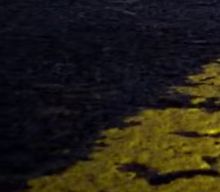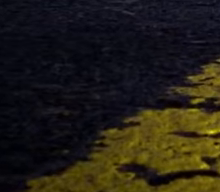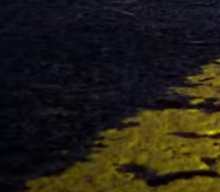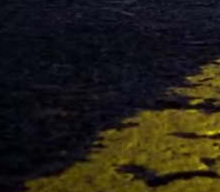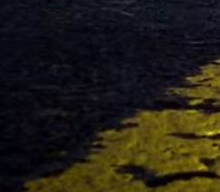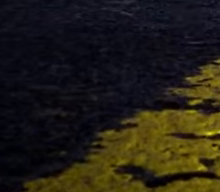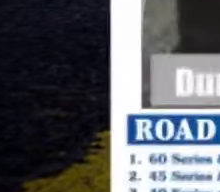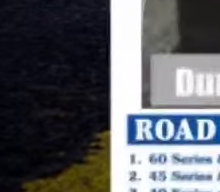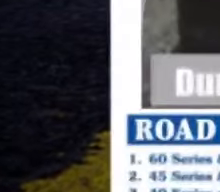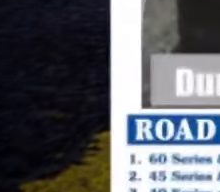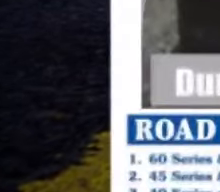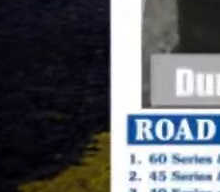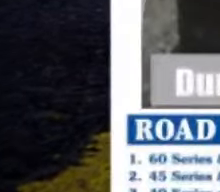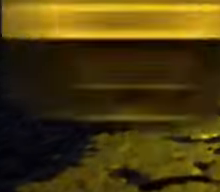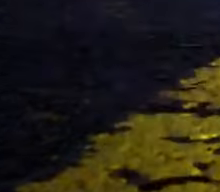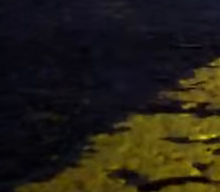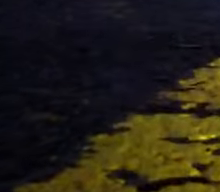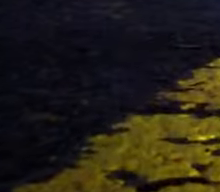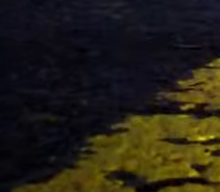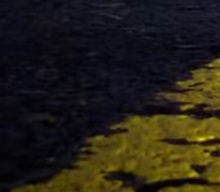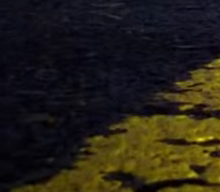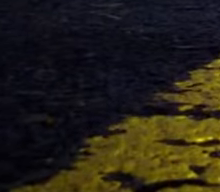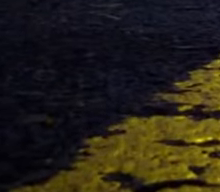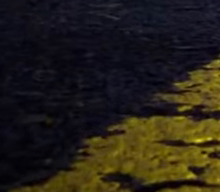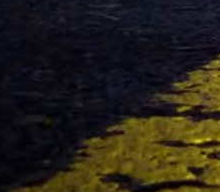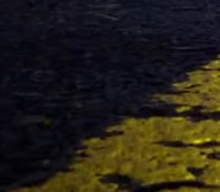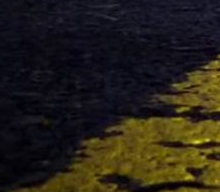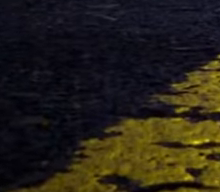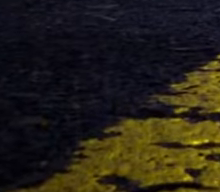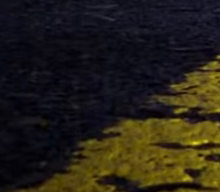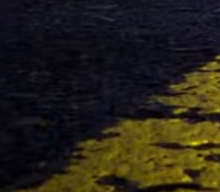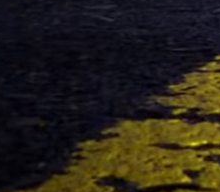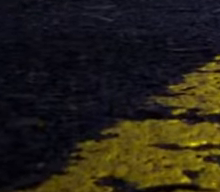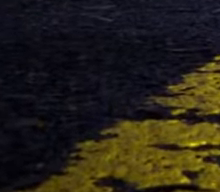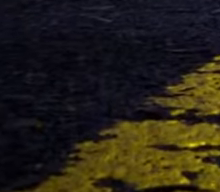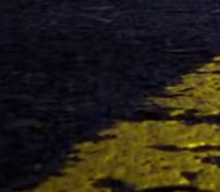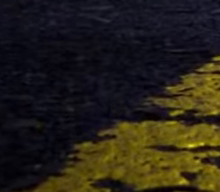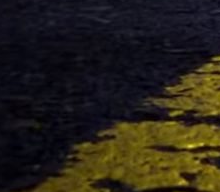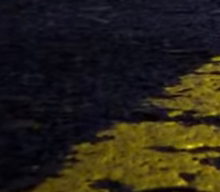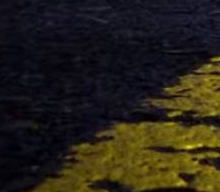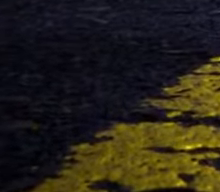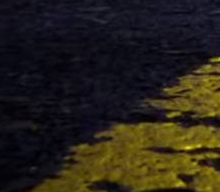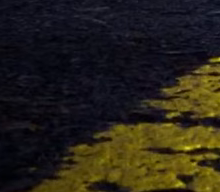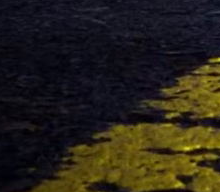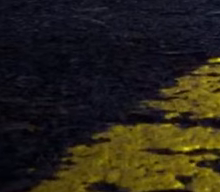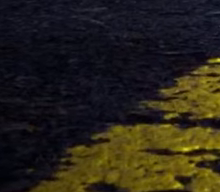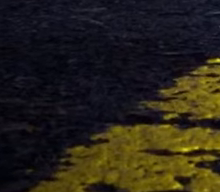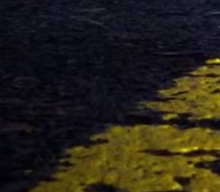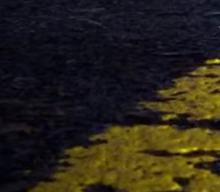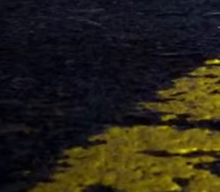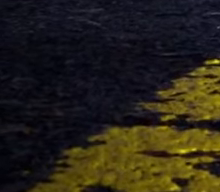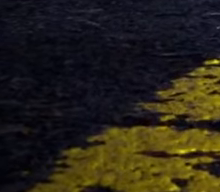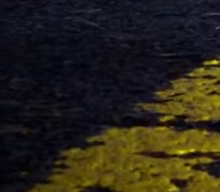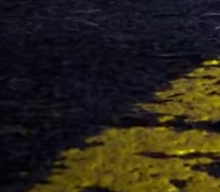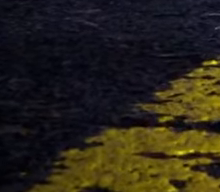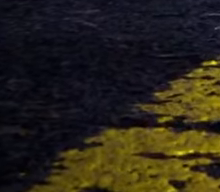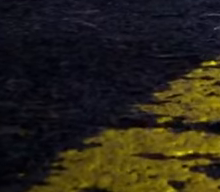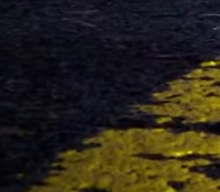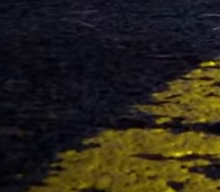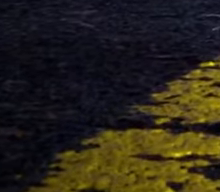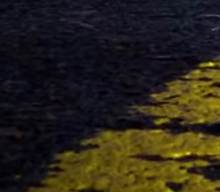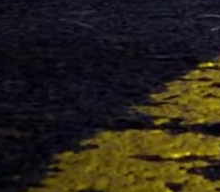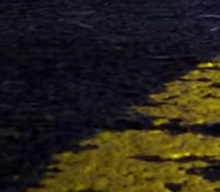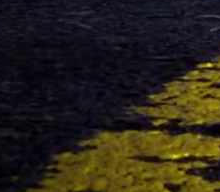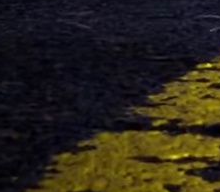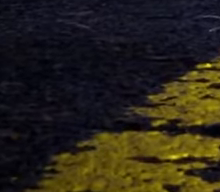savings with our road hazard warranty on Dunlop 2021 Falcon Tires. Available at Tire Clinic, Cuba, Chaguanas, and Pleasance Park. Tire Clinic, a tire for every